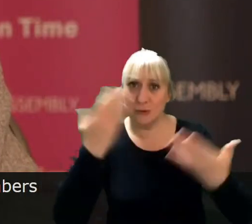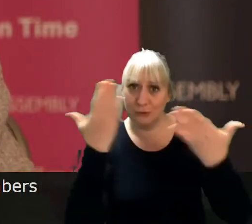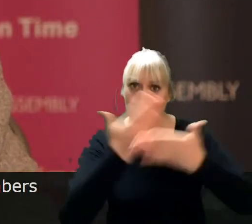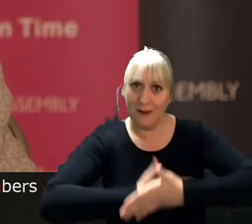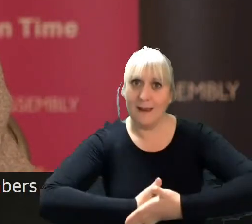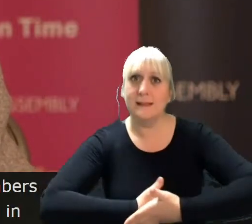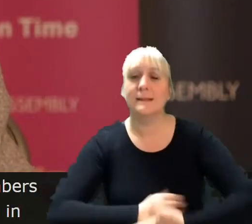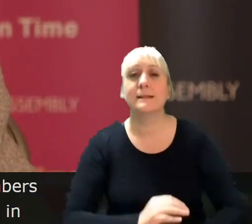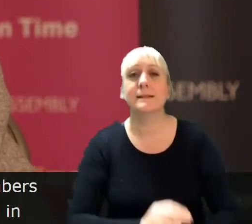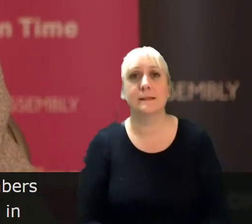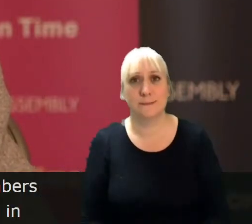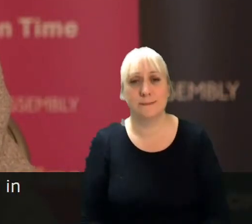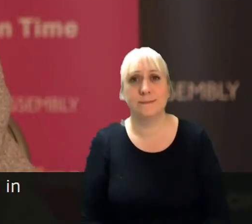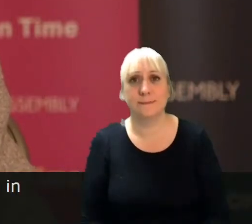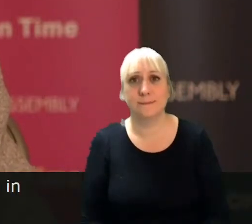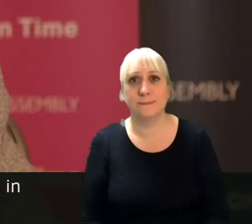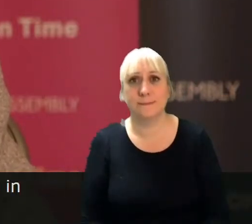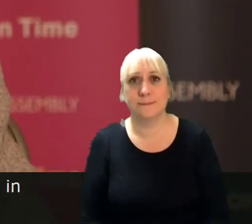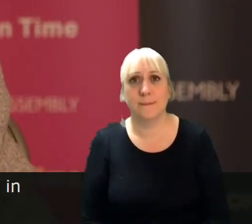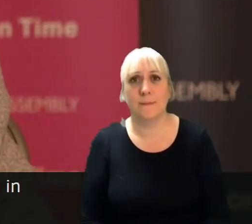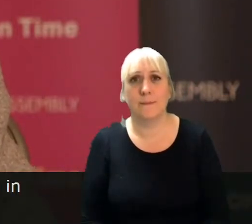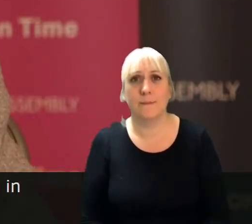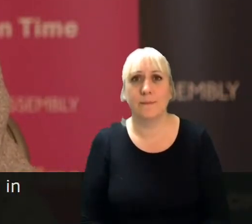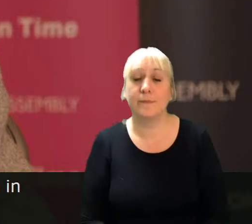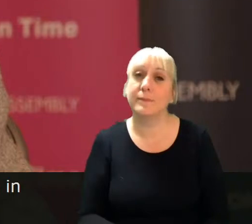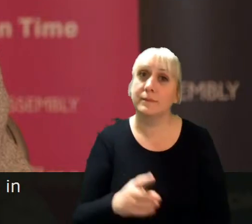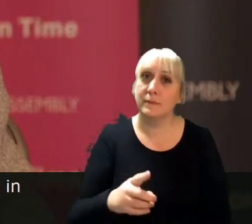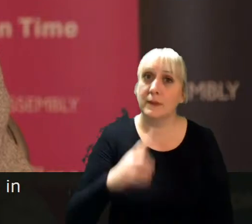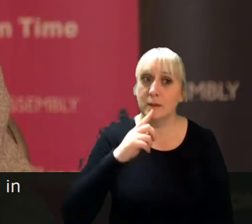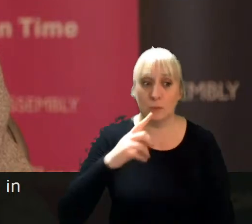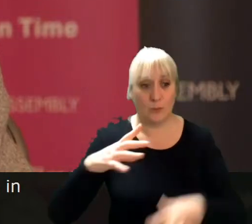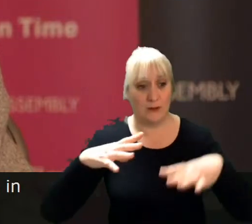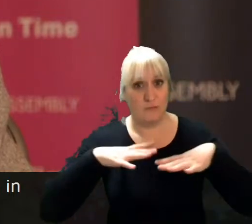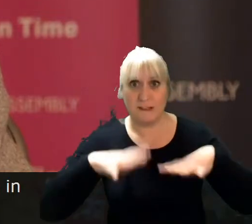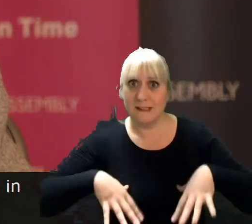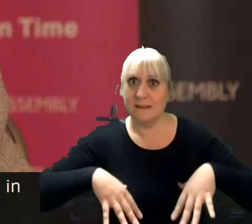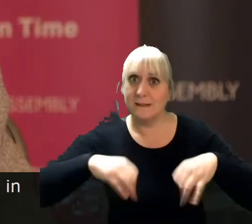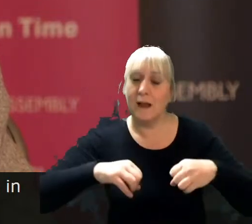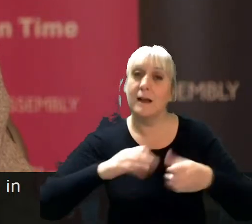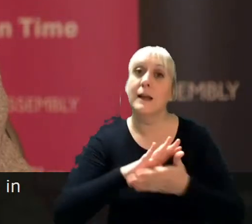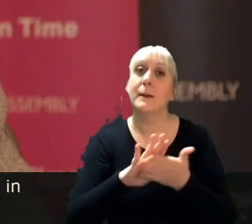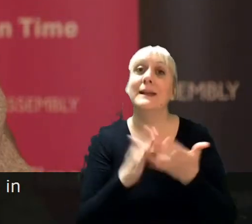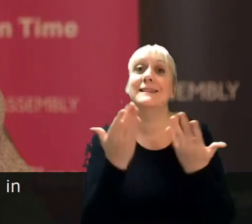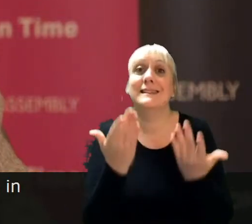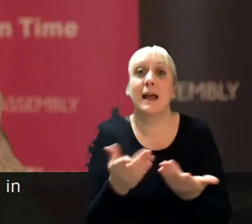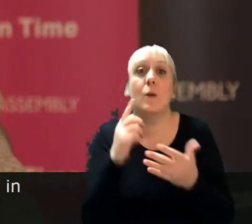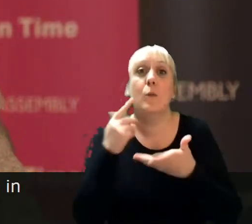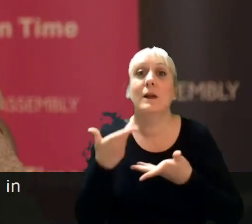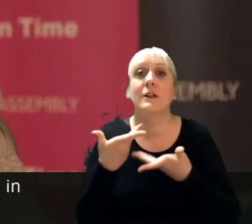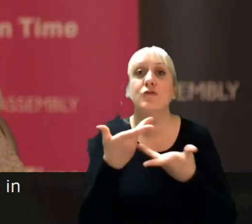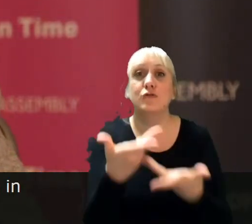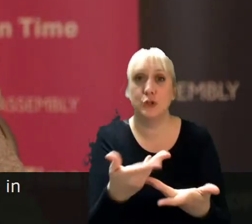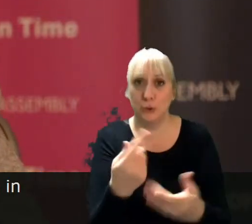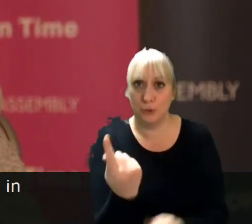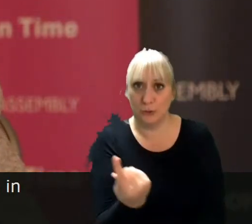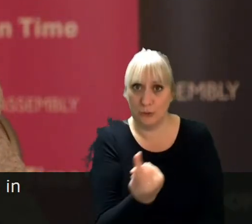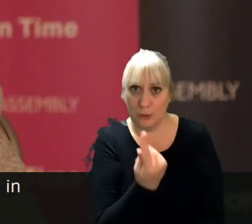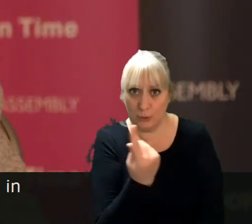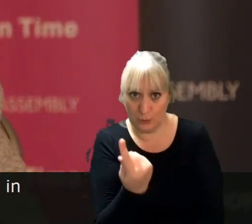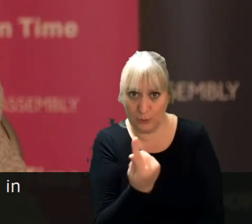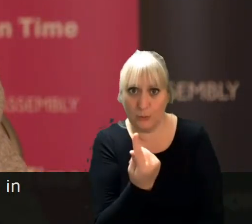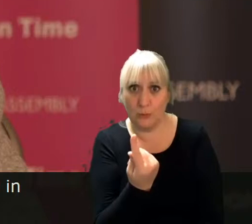We are about to be ready, so let me introduce jointly who are with us